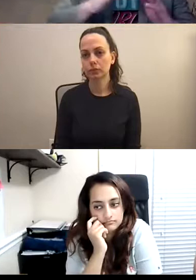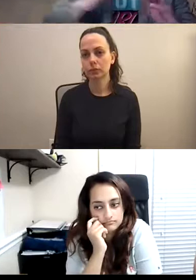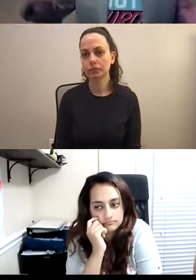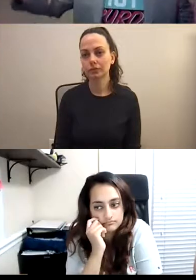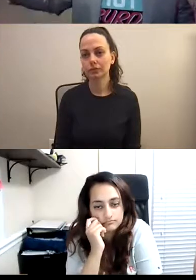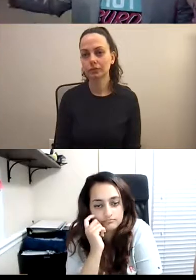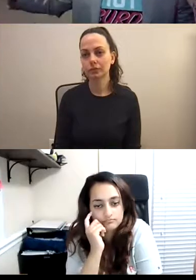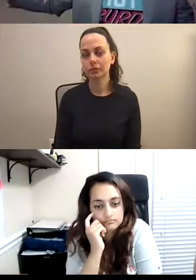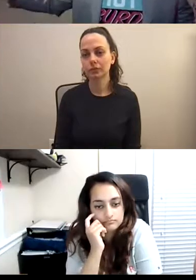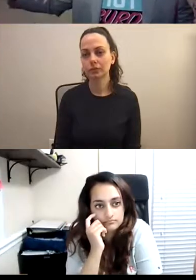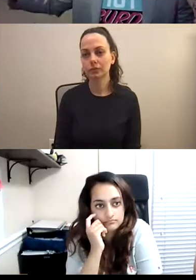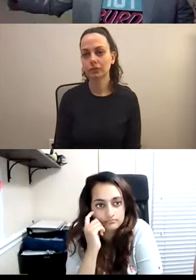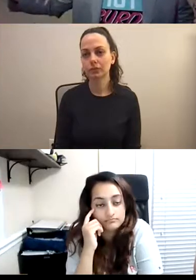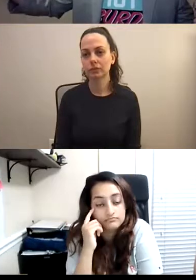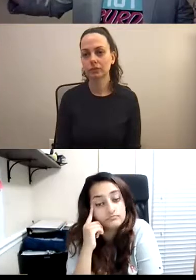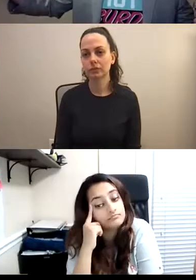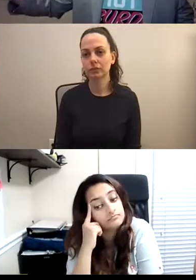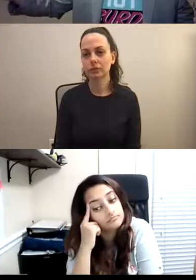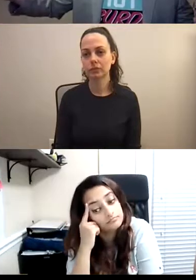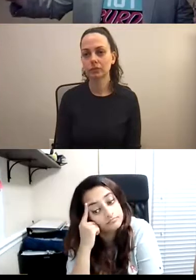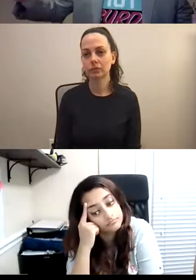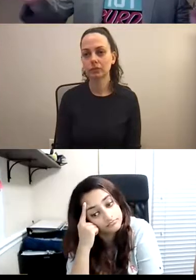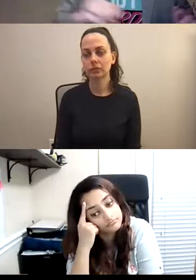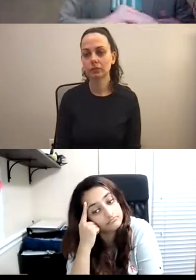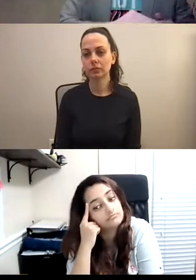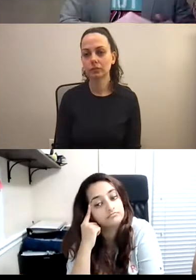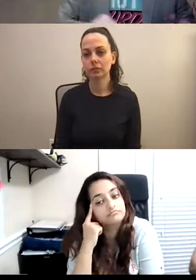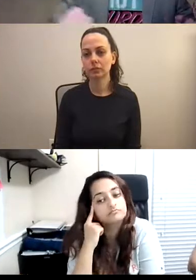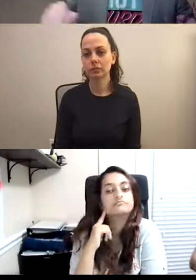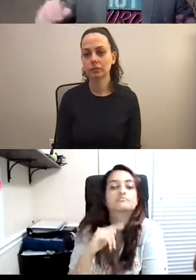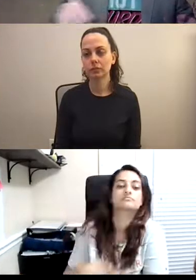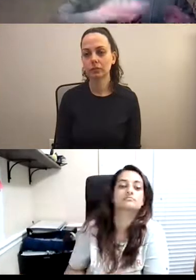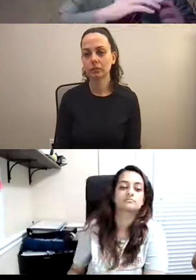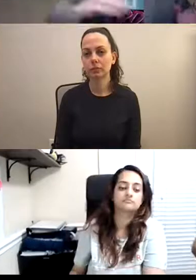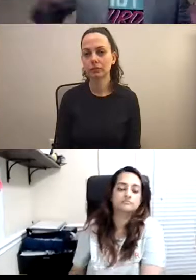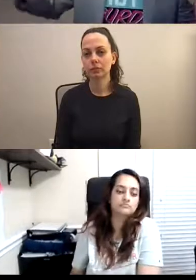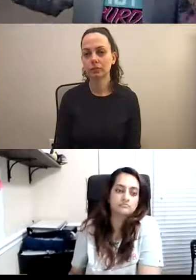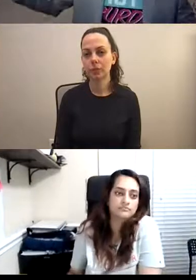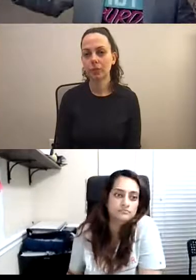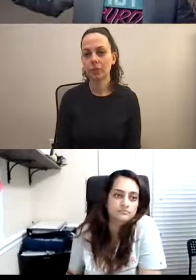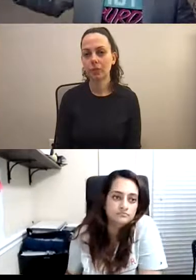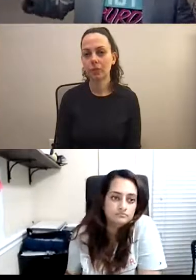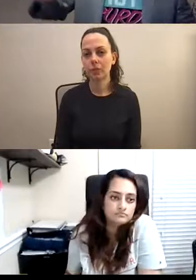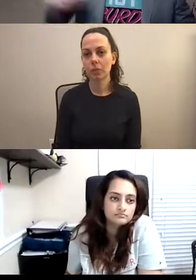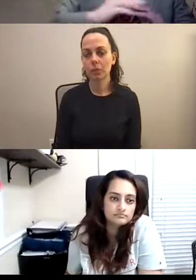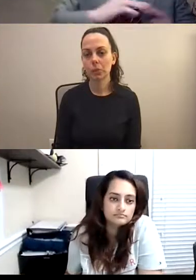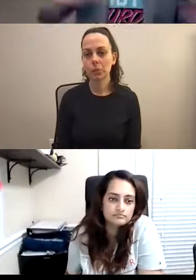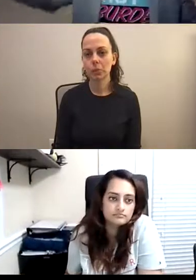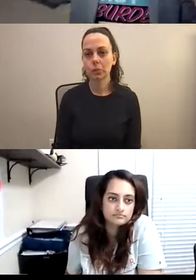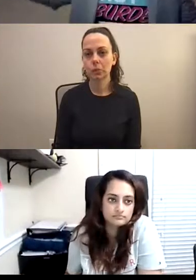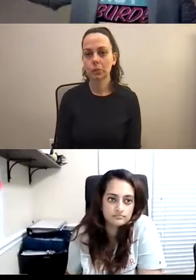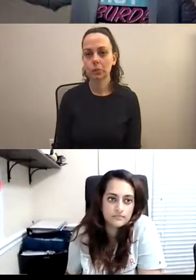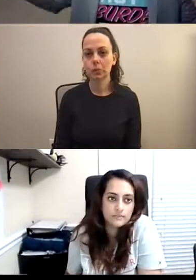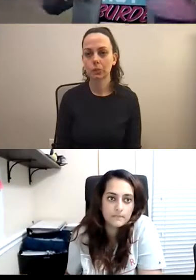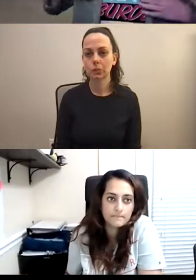try and mask the things that may be going on. We could need all the help in the world, but we